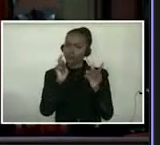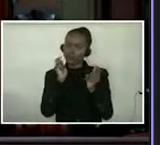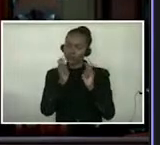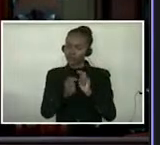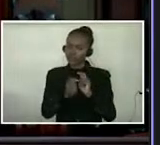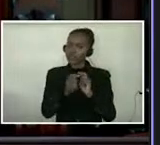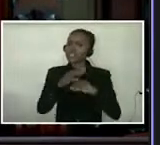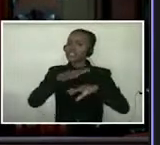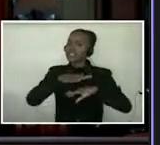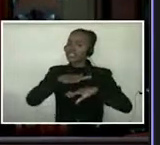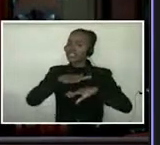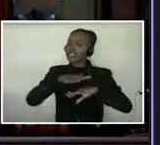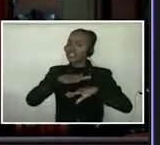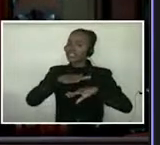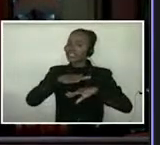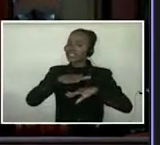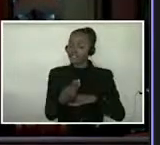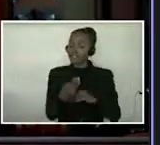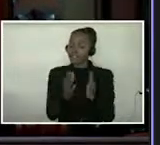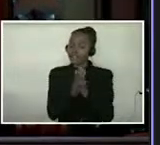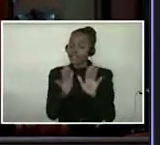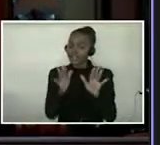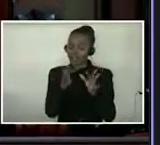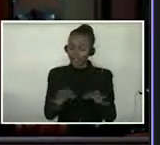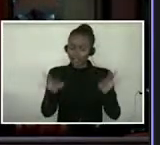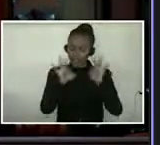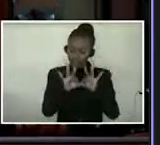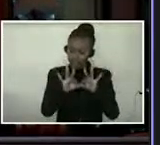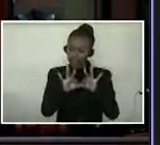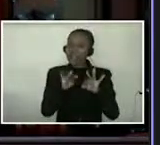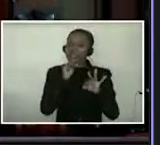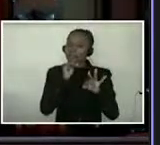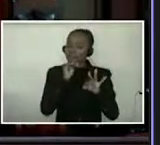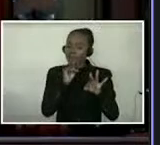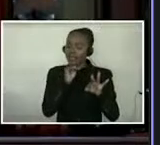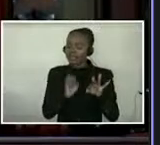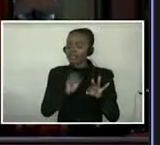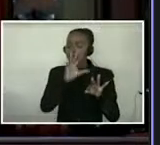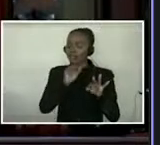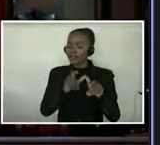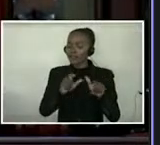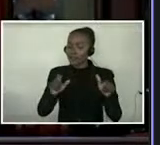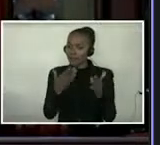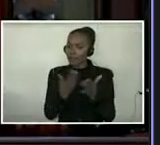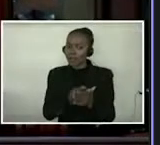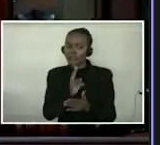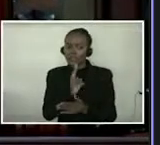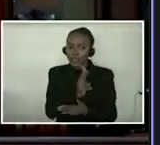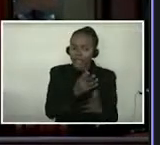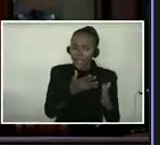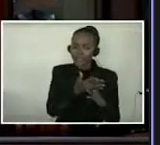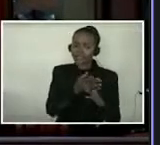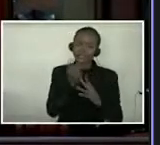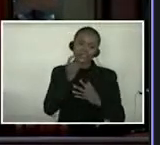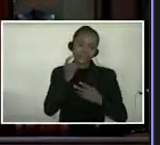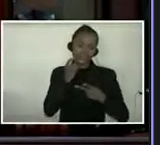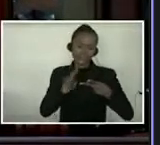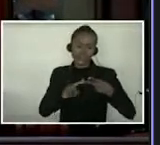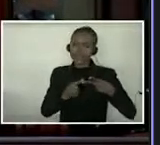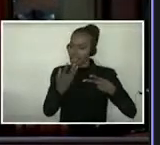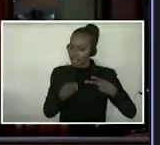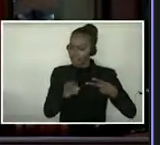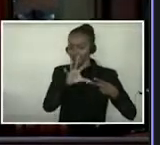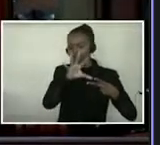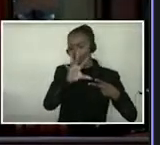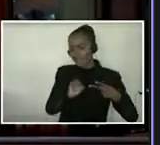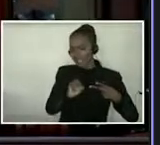few it's to be within the reach of our south africans is to have more than 50 percent of south africans being regular visitors